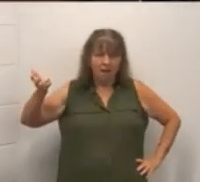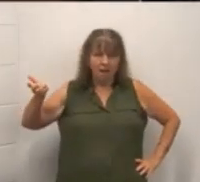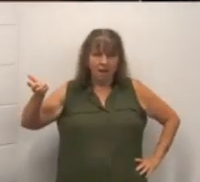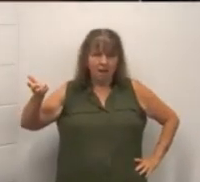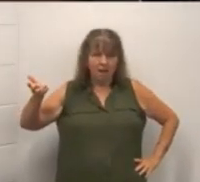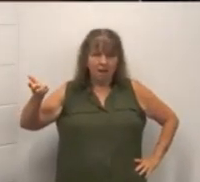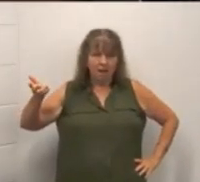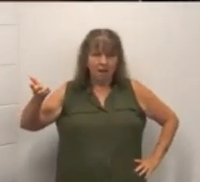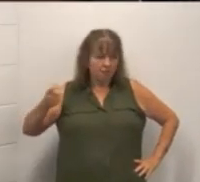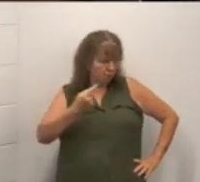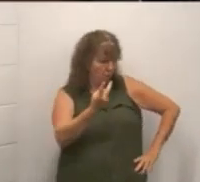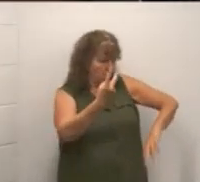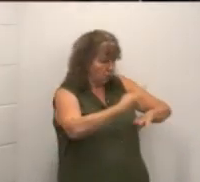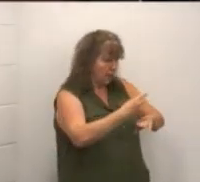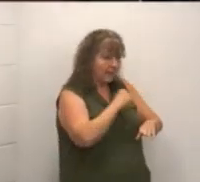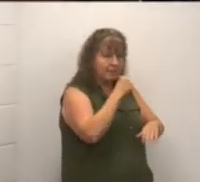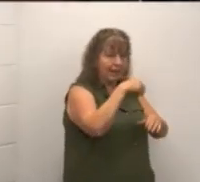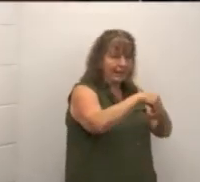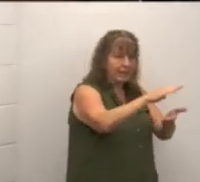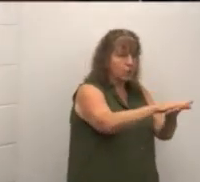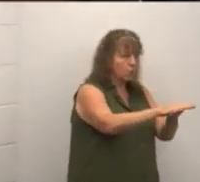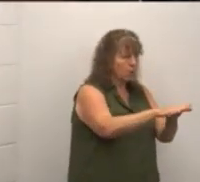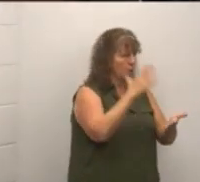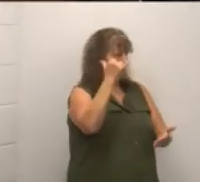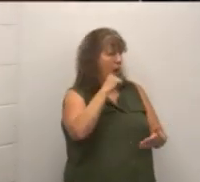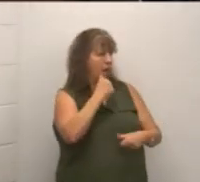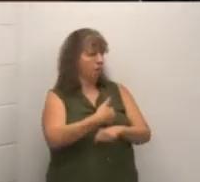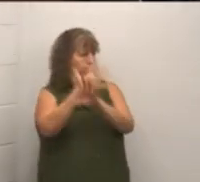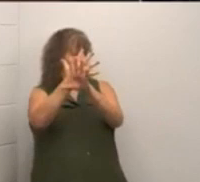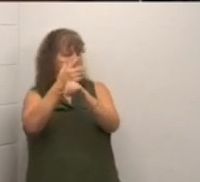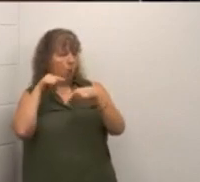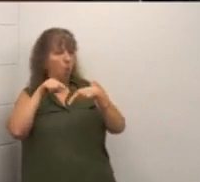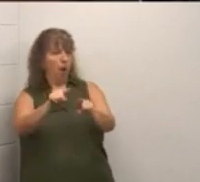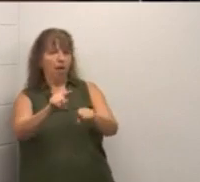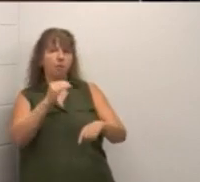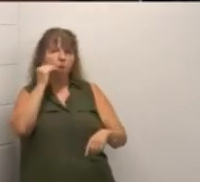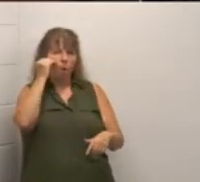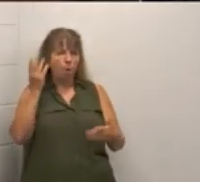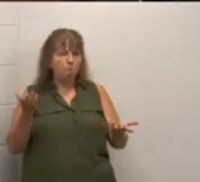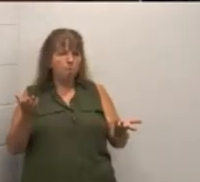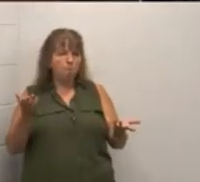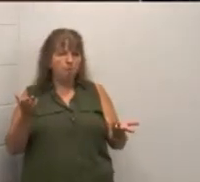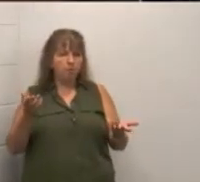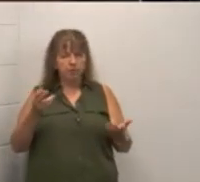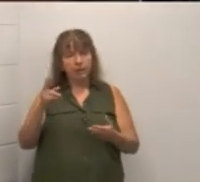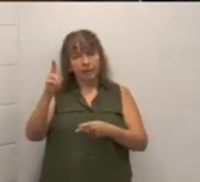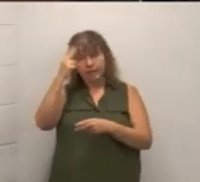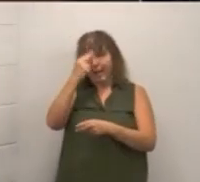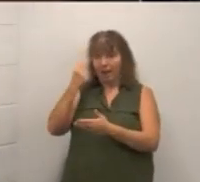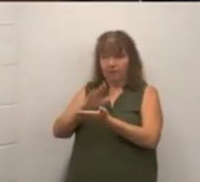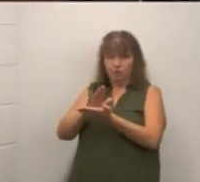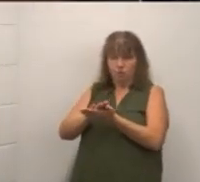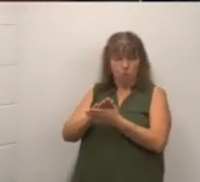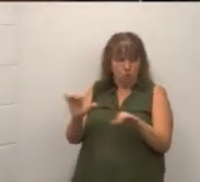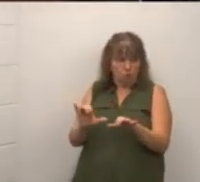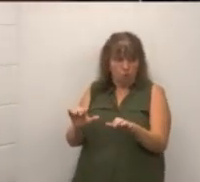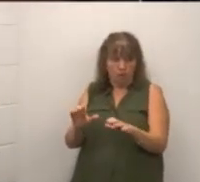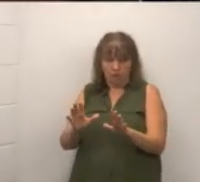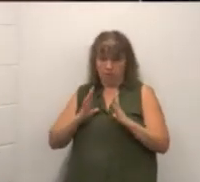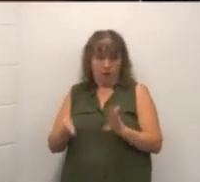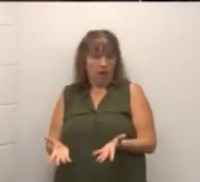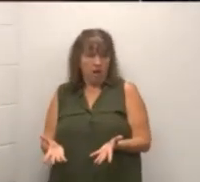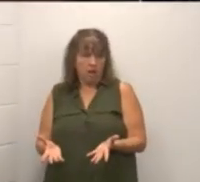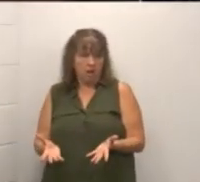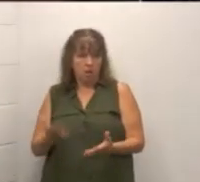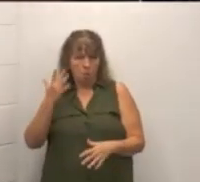district, do not have the same capabilities as a private Catholic school. I think that the simplest way to